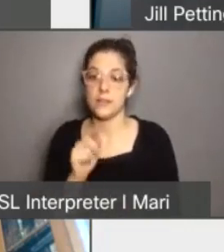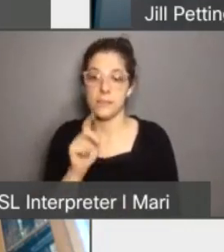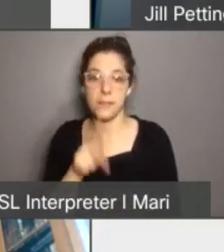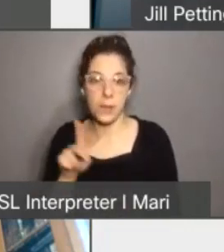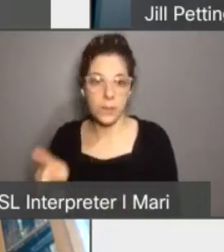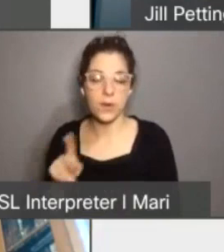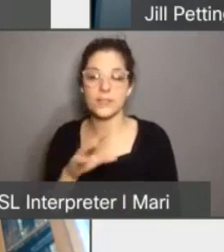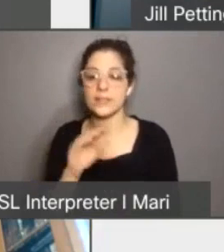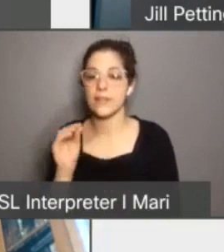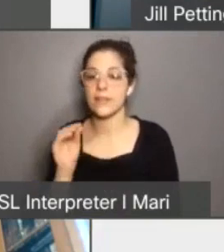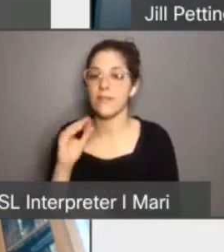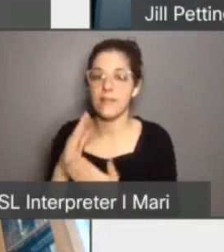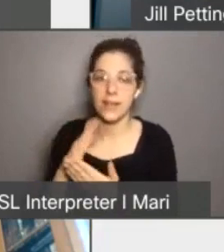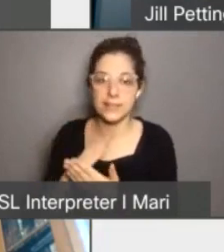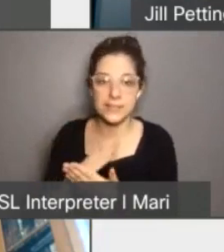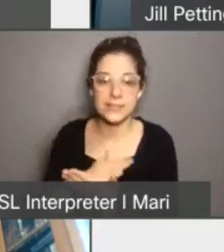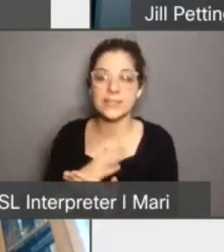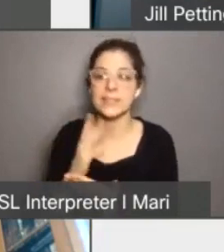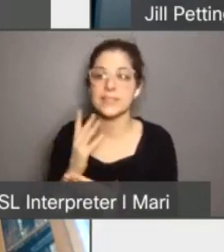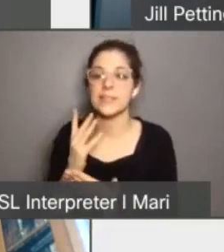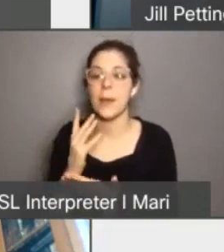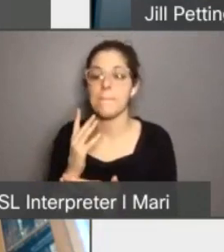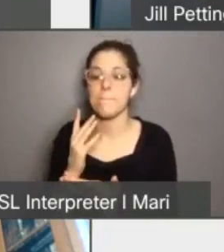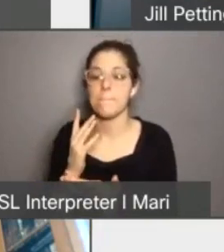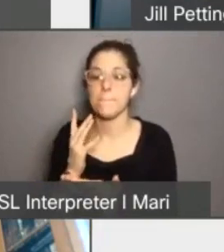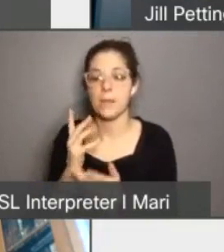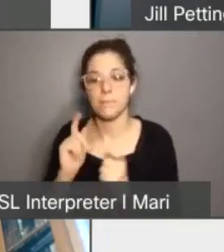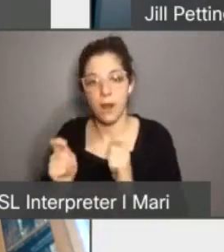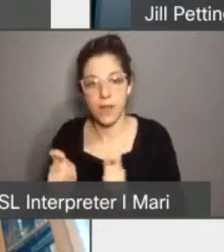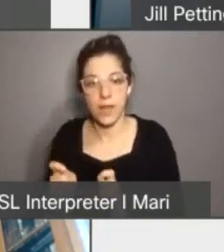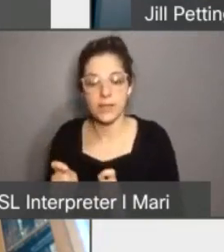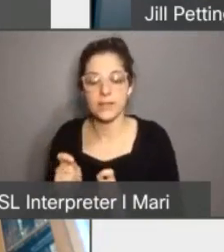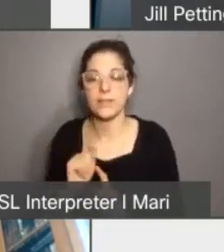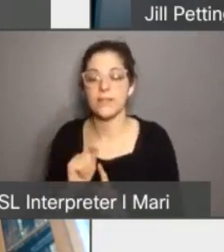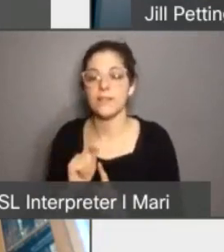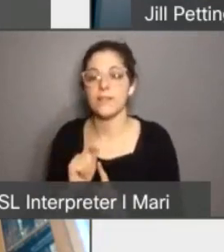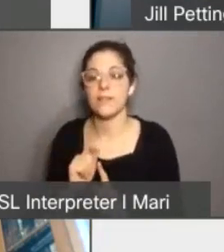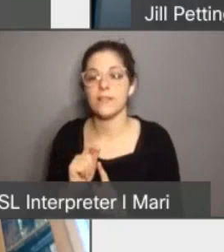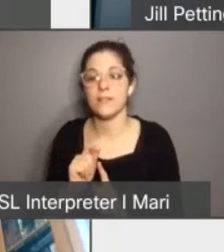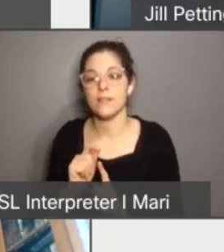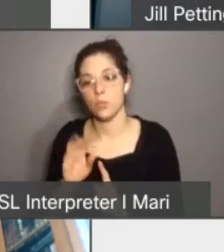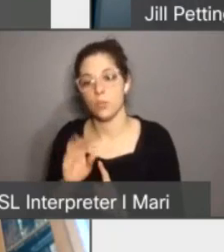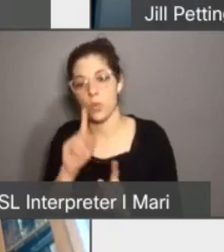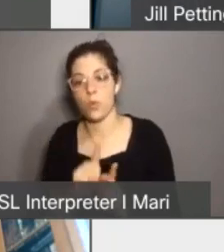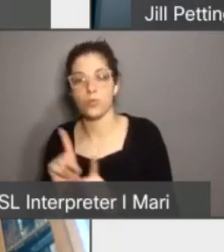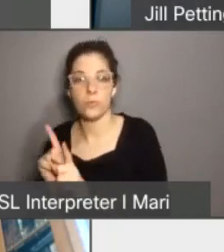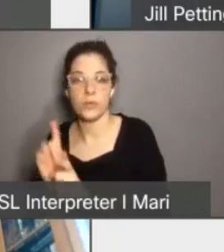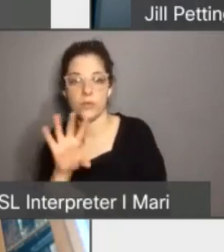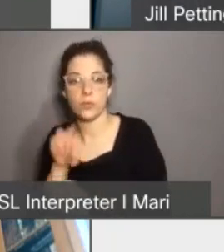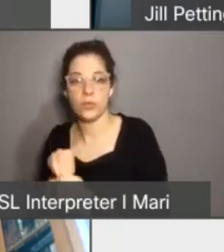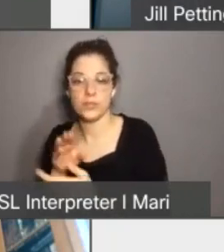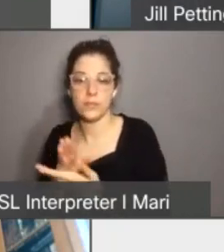and the lessons get modified, we'll also be weaving in some of